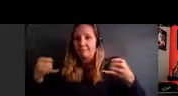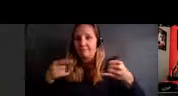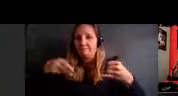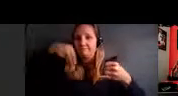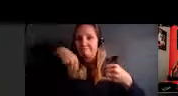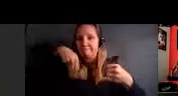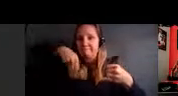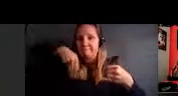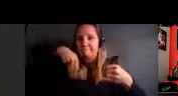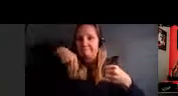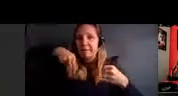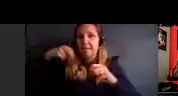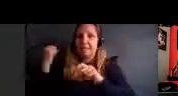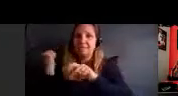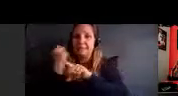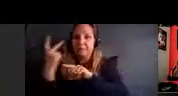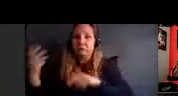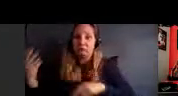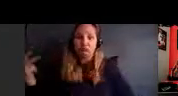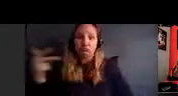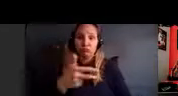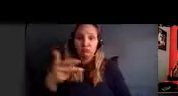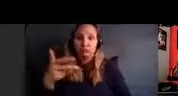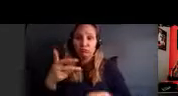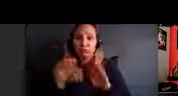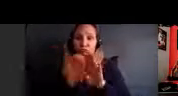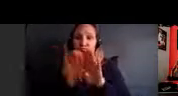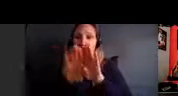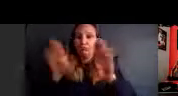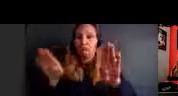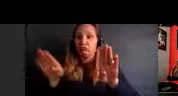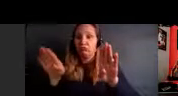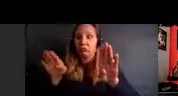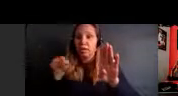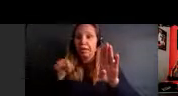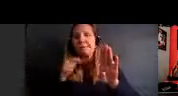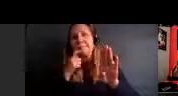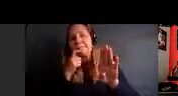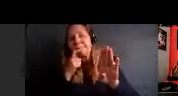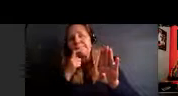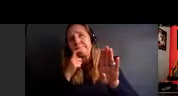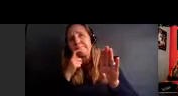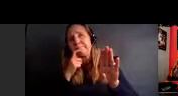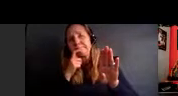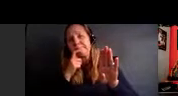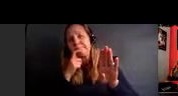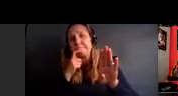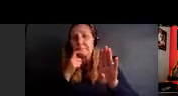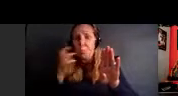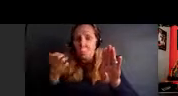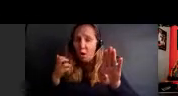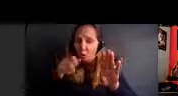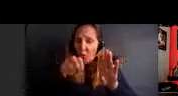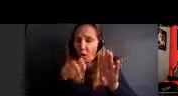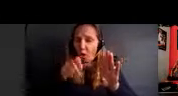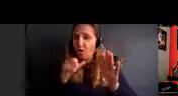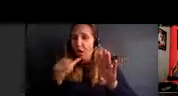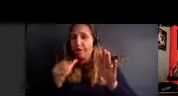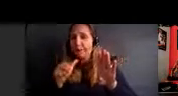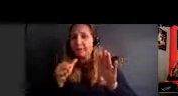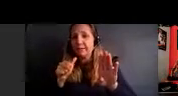the SkyTrain pulled up and the doors opened, and he was taking a few seconds to think about what he wanted to do. Now, I could tell that there was